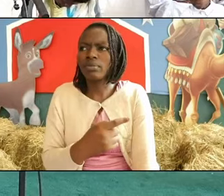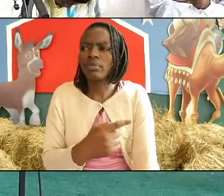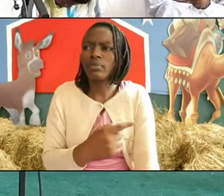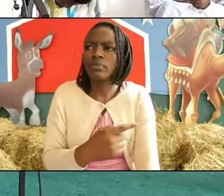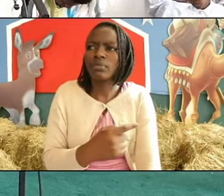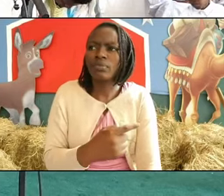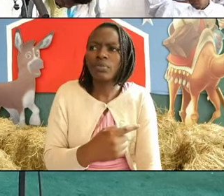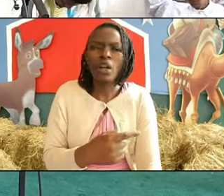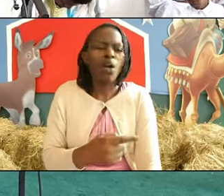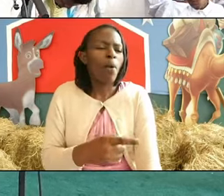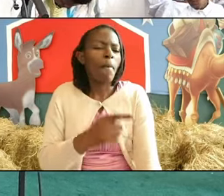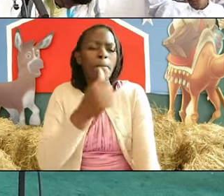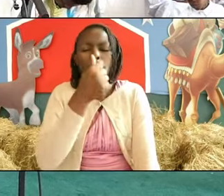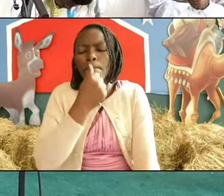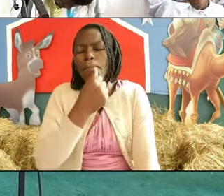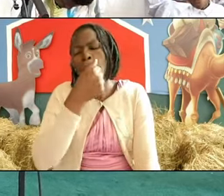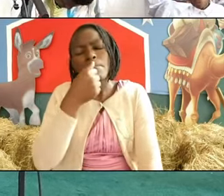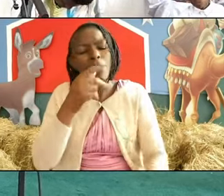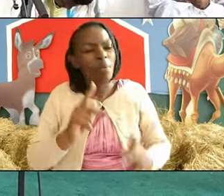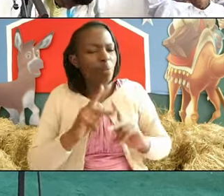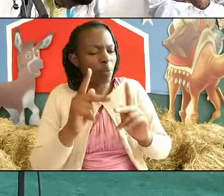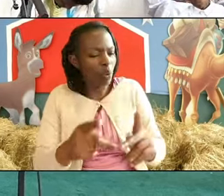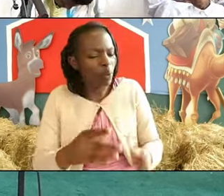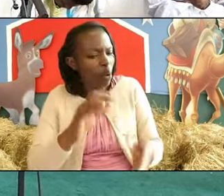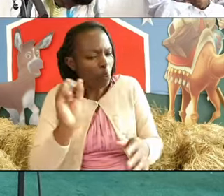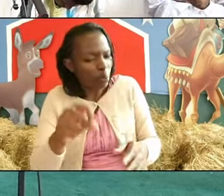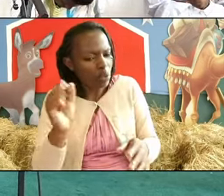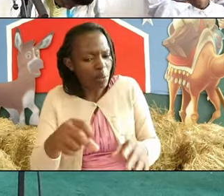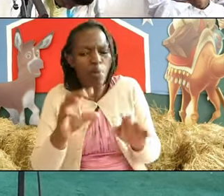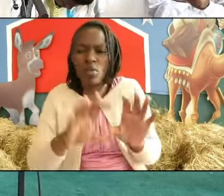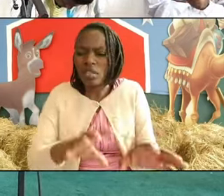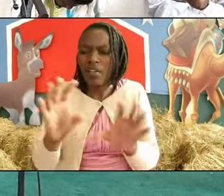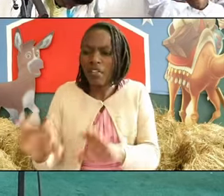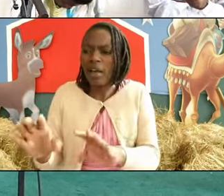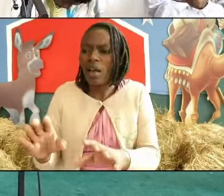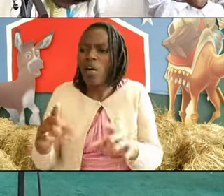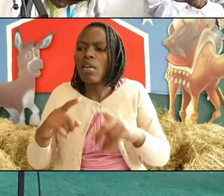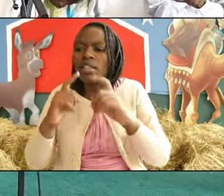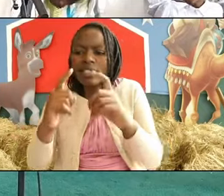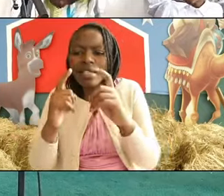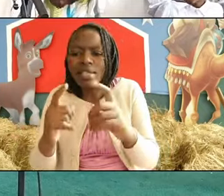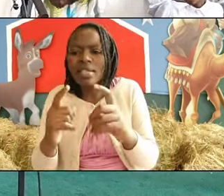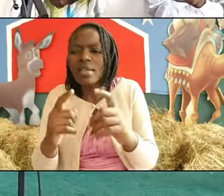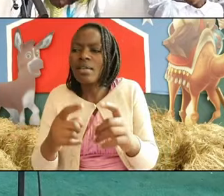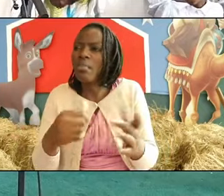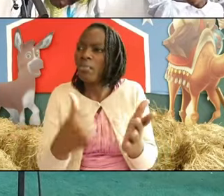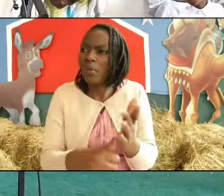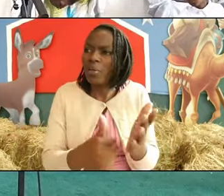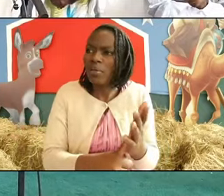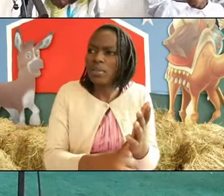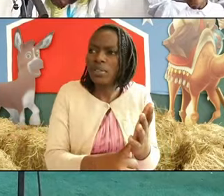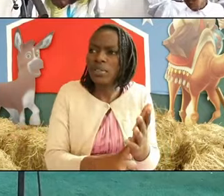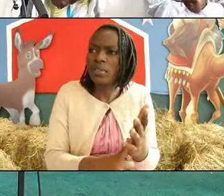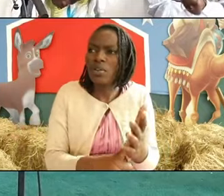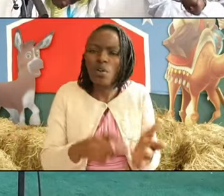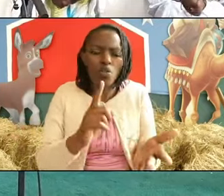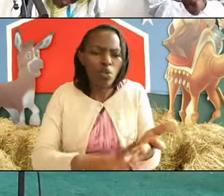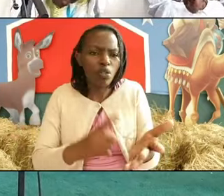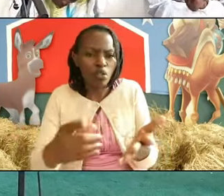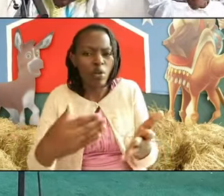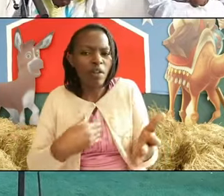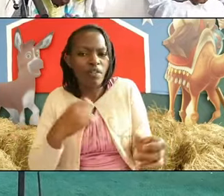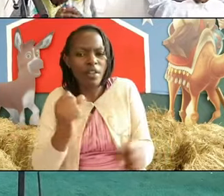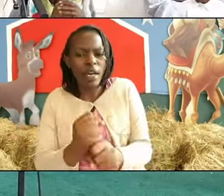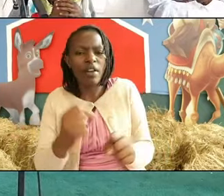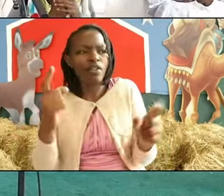Should the innocent suffer the consequences of the curse of sin to save the guilty? What have you done to deserve this? Choose your